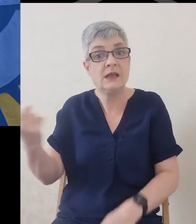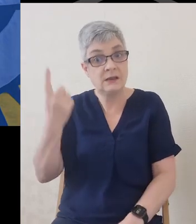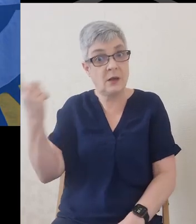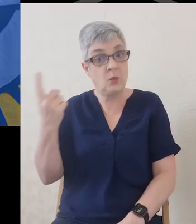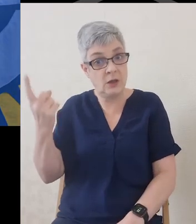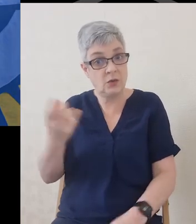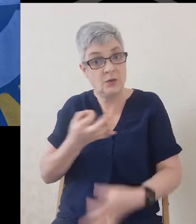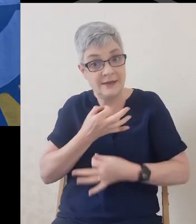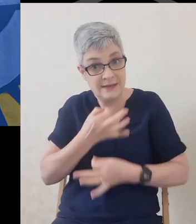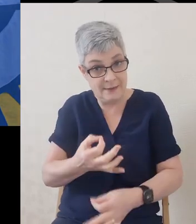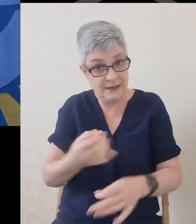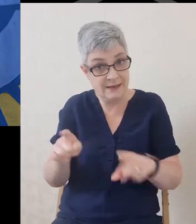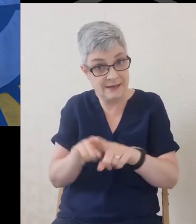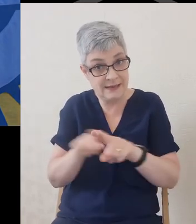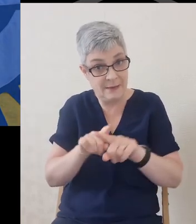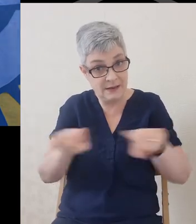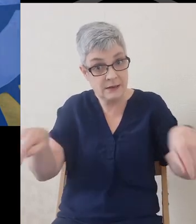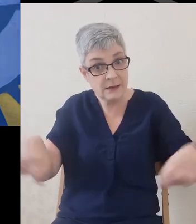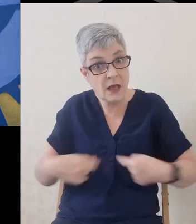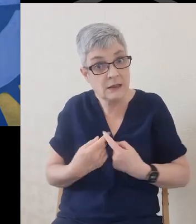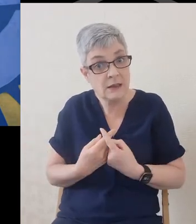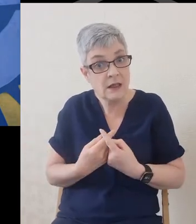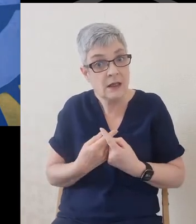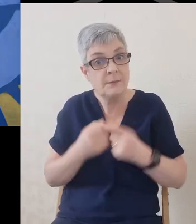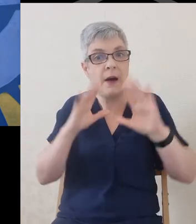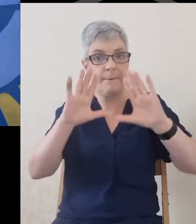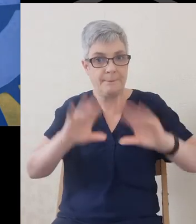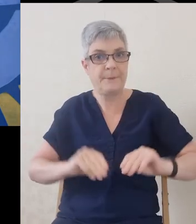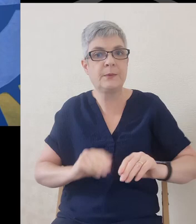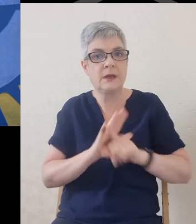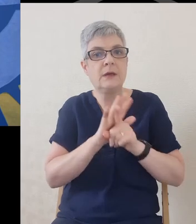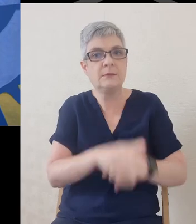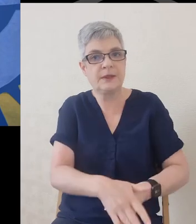was tempted like us, but who overcame.